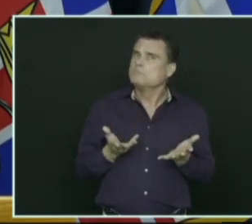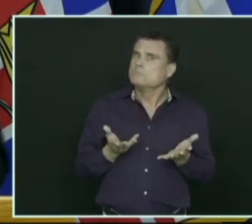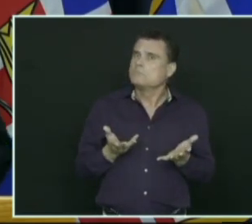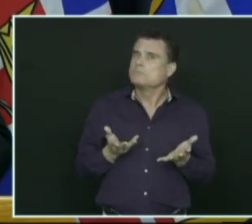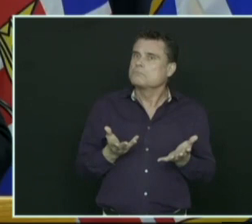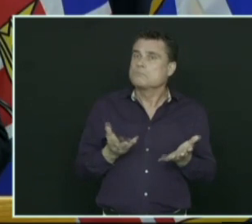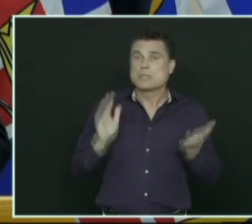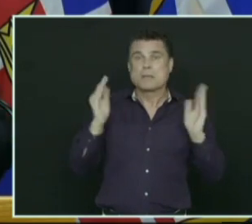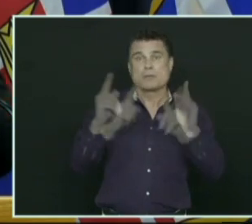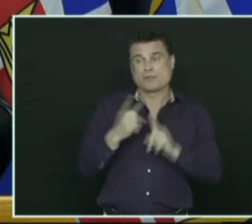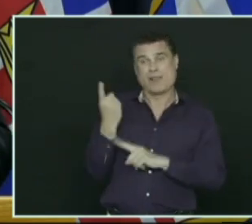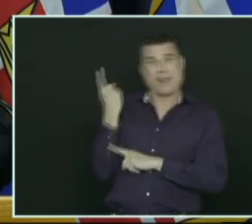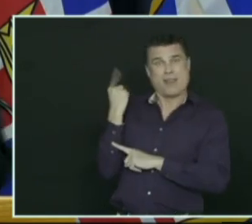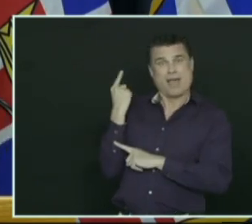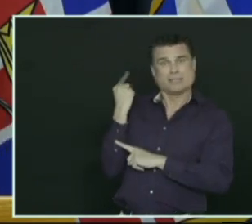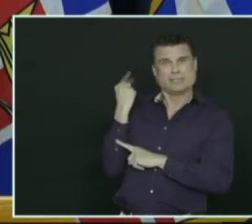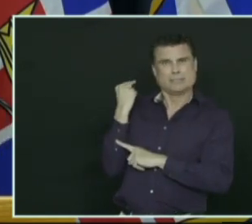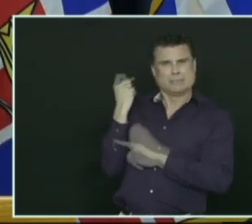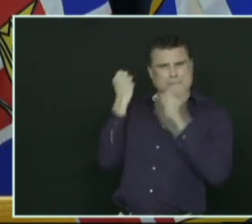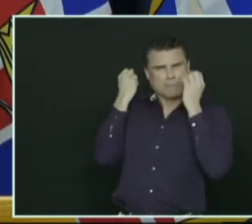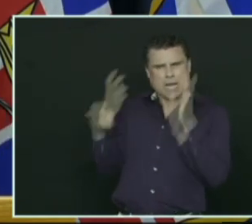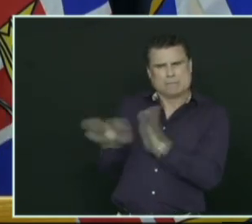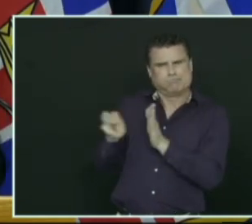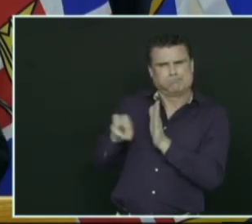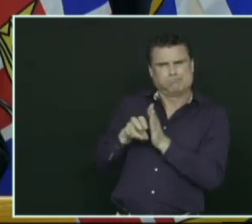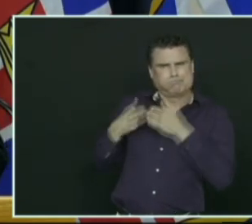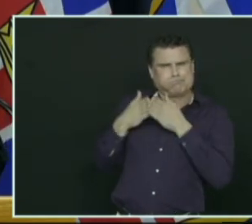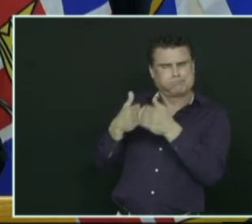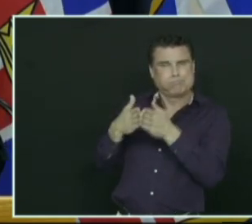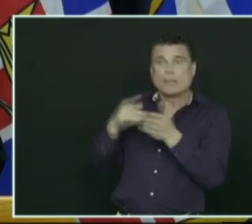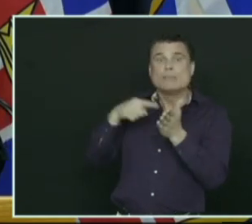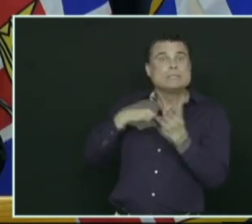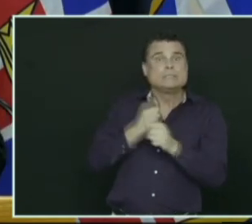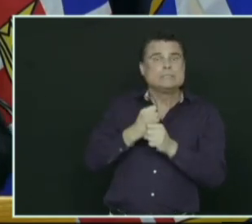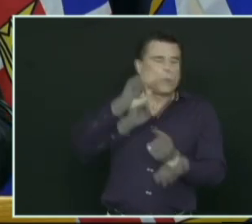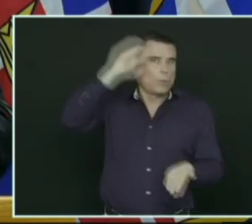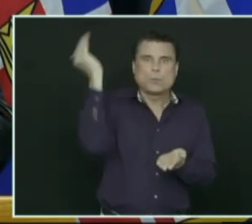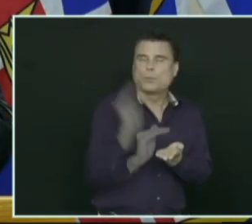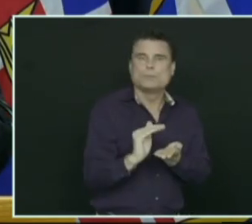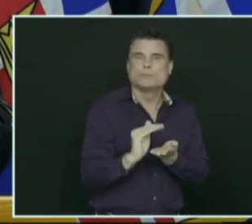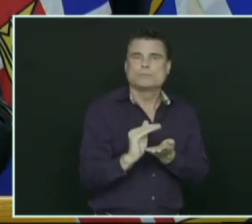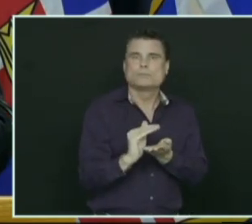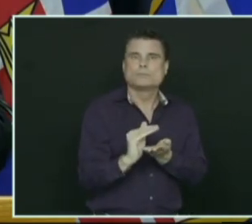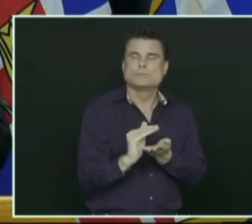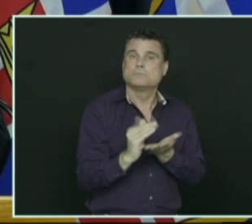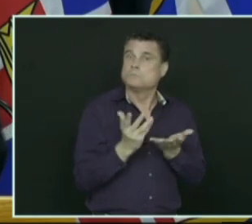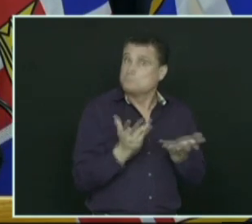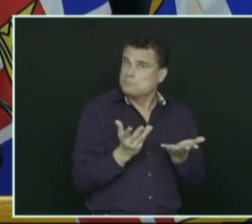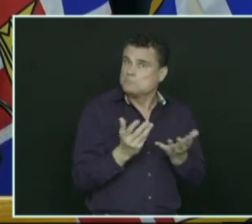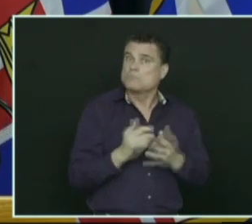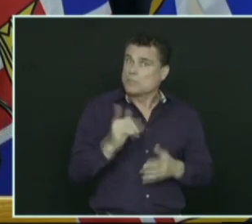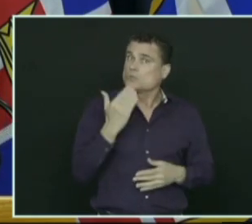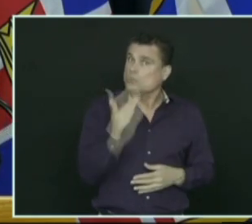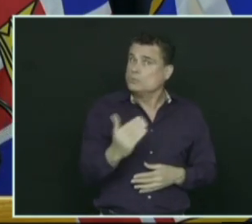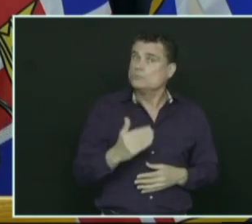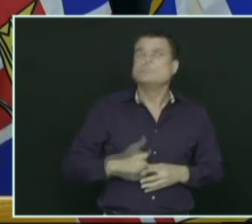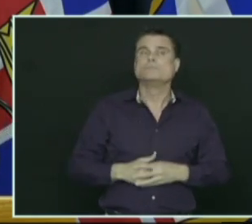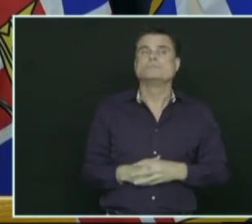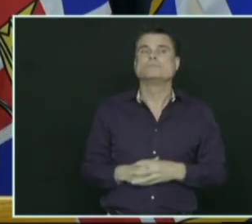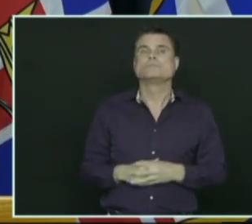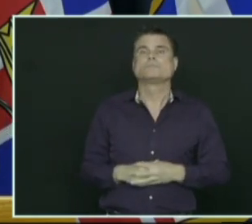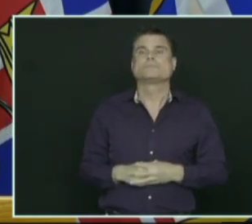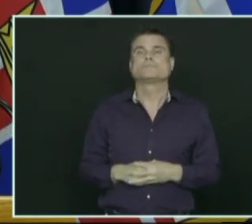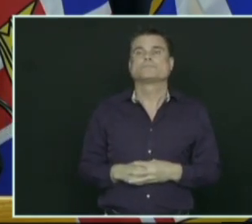rules and flatten the curve. Continuing to meet this challenge will see us through the weeks and months ahead. Bend the curve, not the